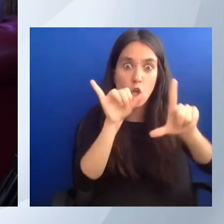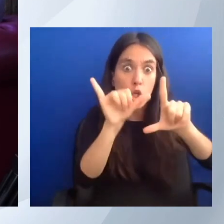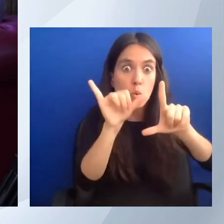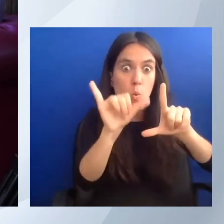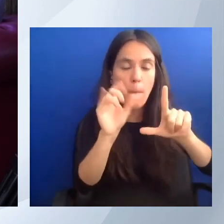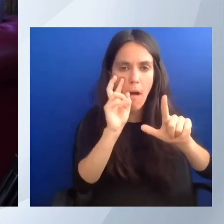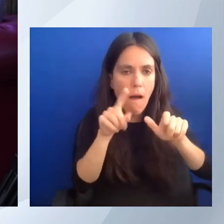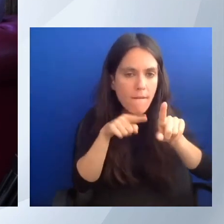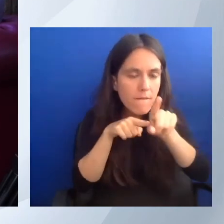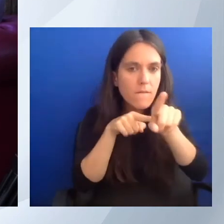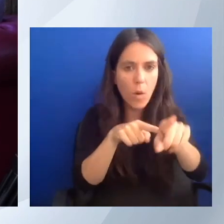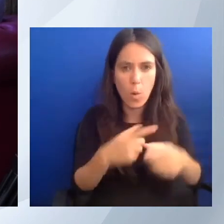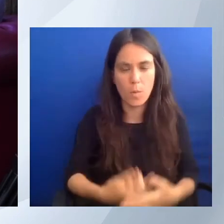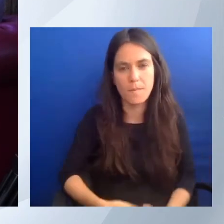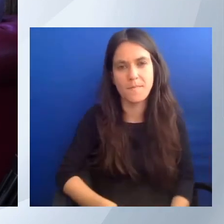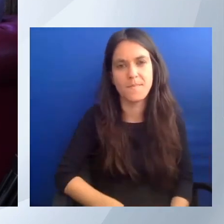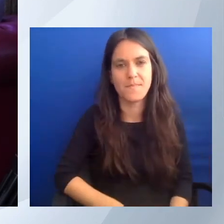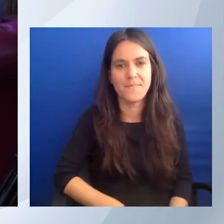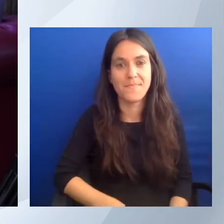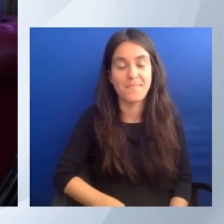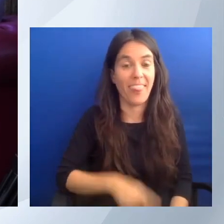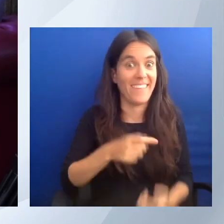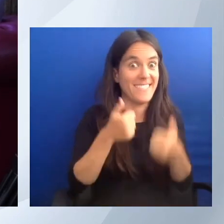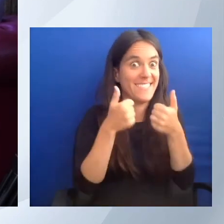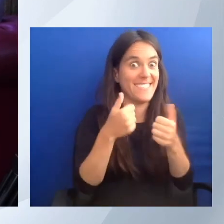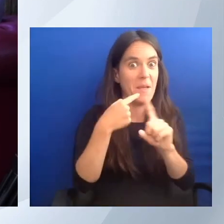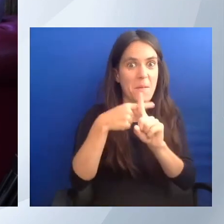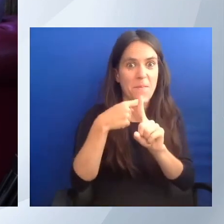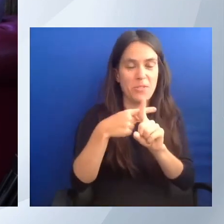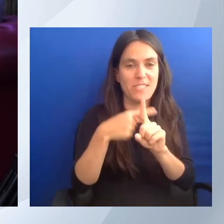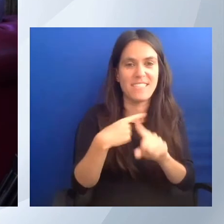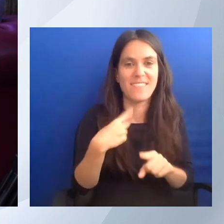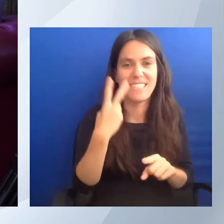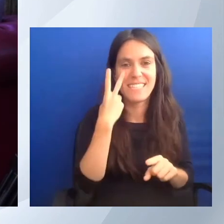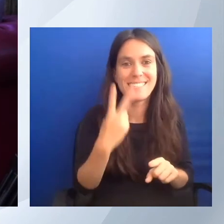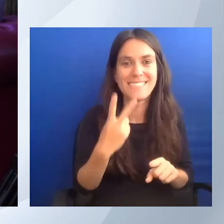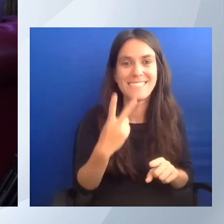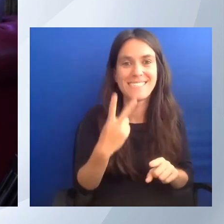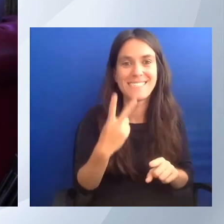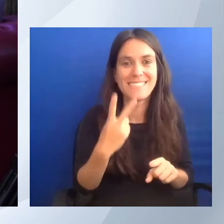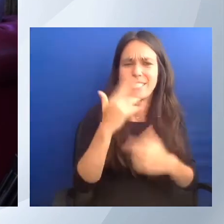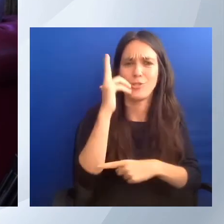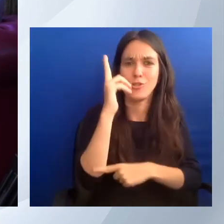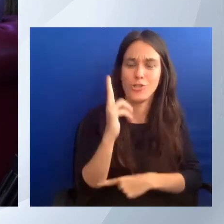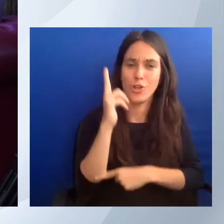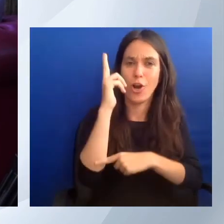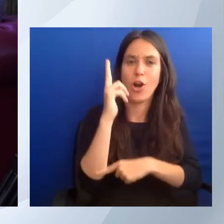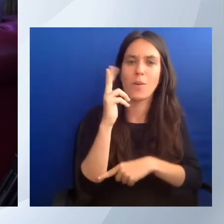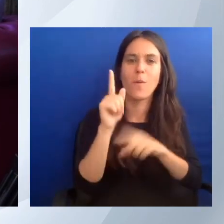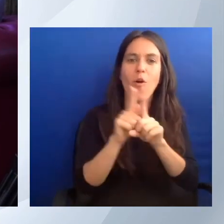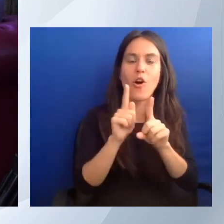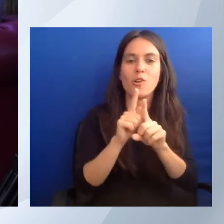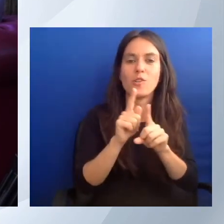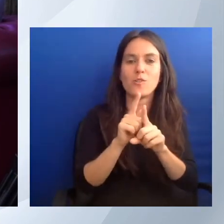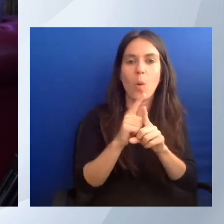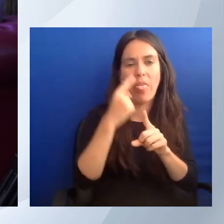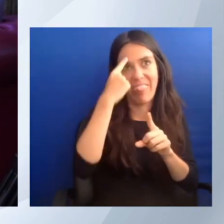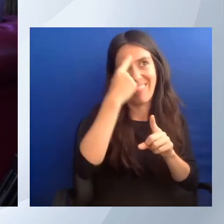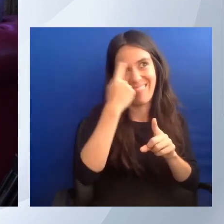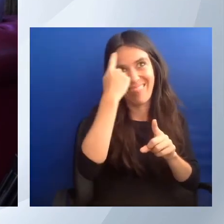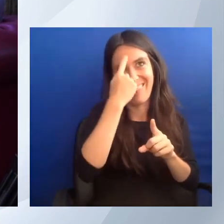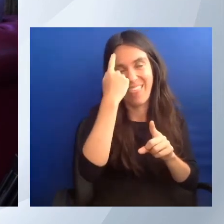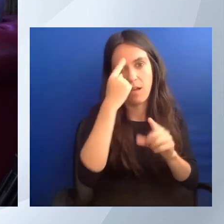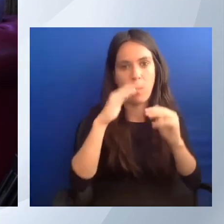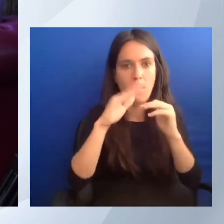So, and this is a good thing because it's, like you mentioned, very easy to start, of course. Yeah. But also when you think a little bit